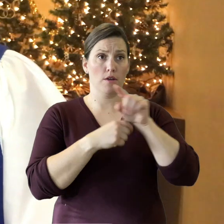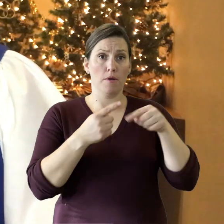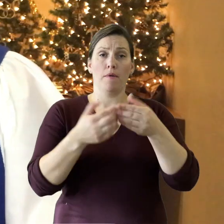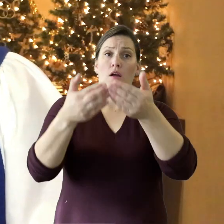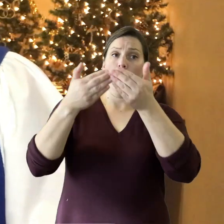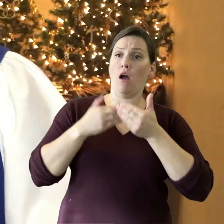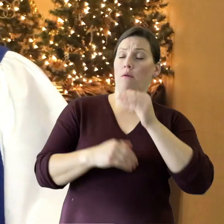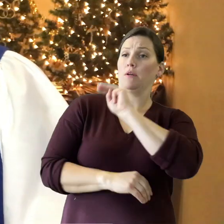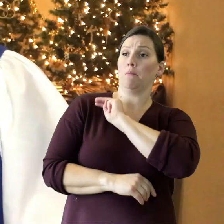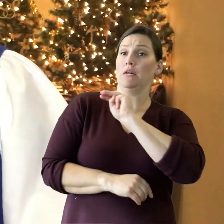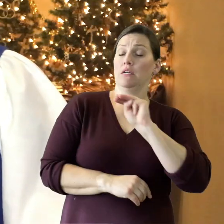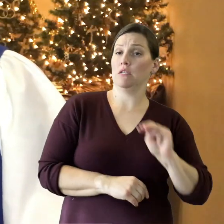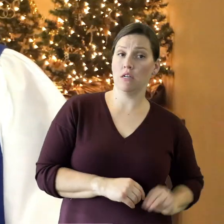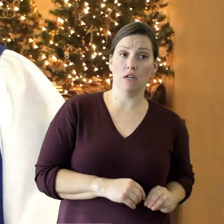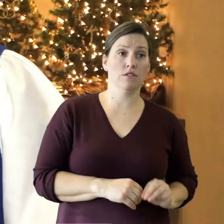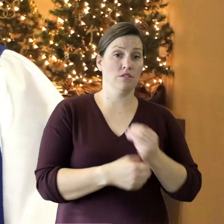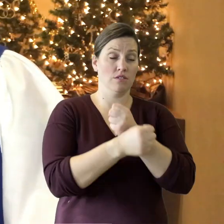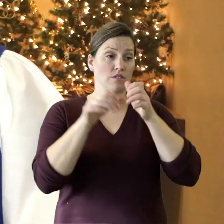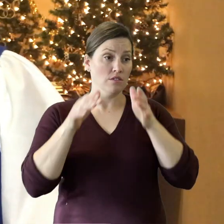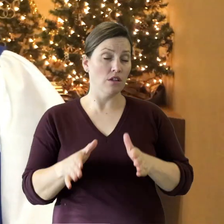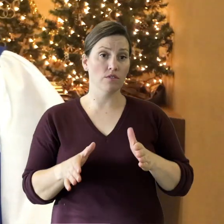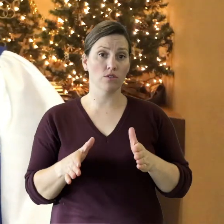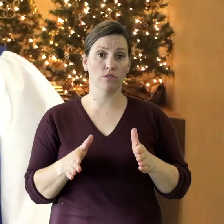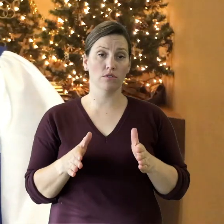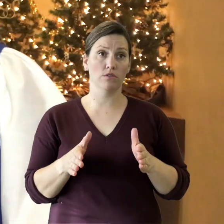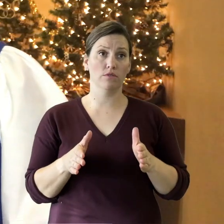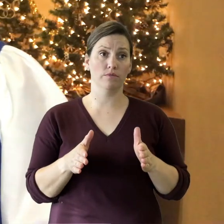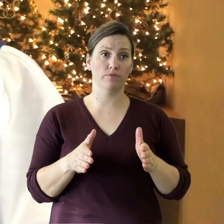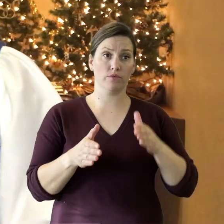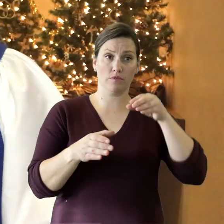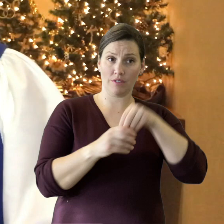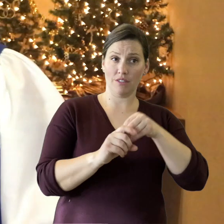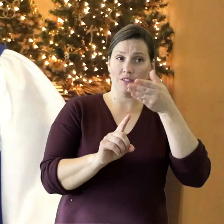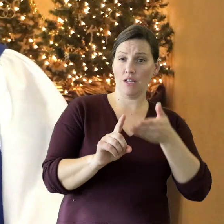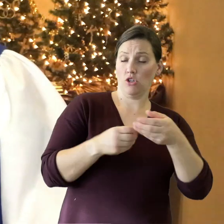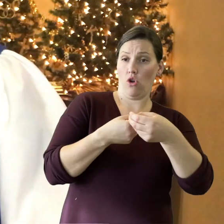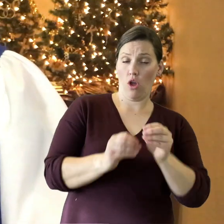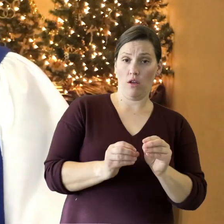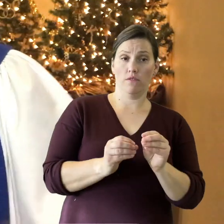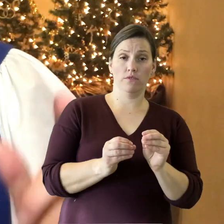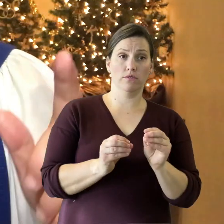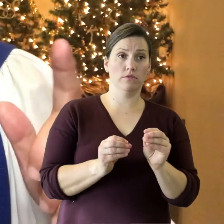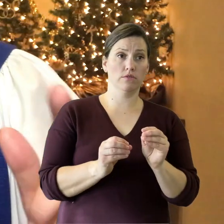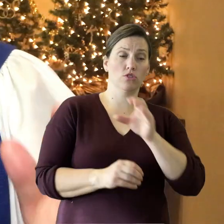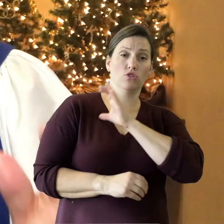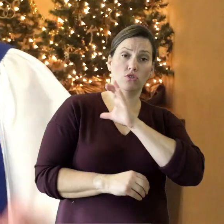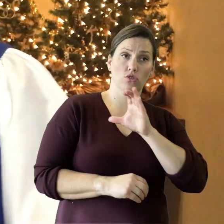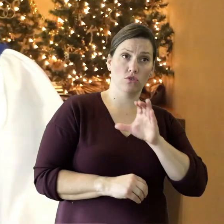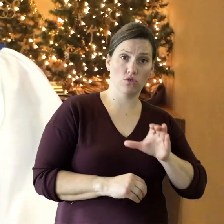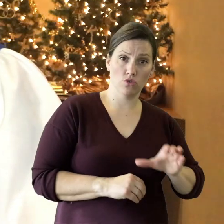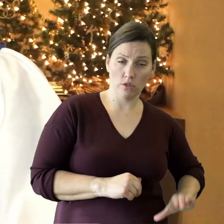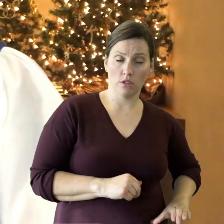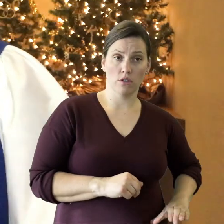the coming Messiah, the Savior. In his office of